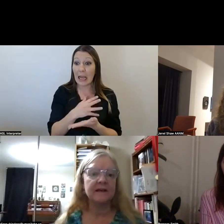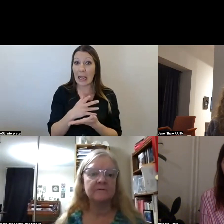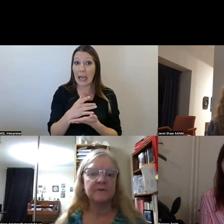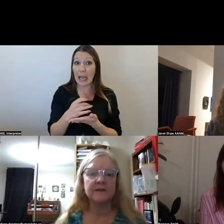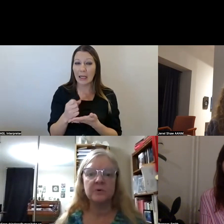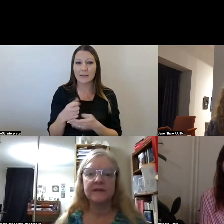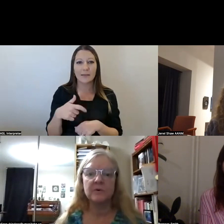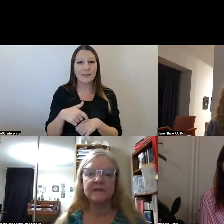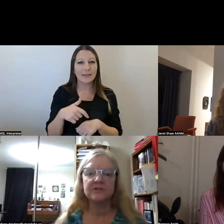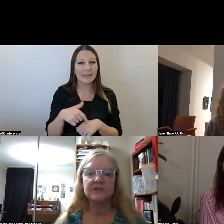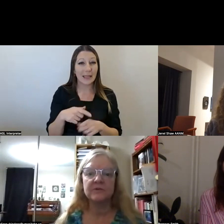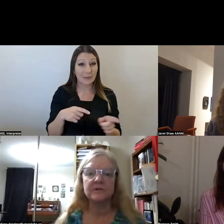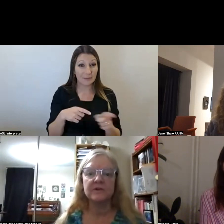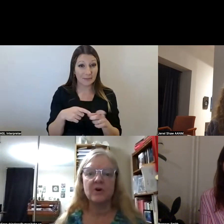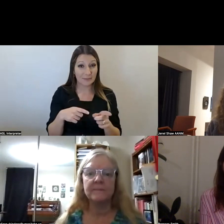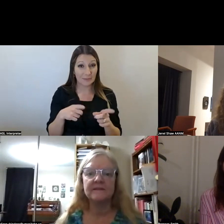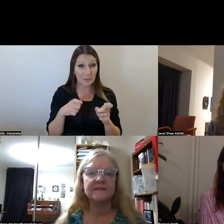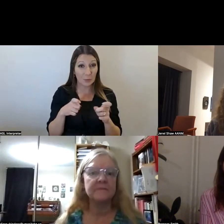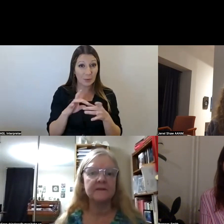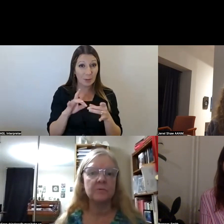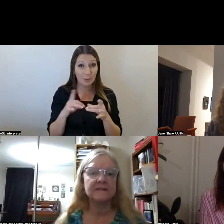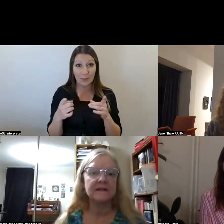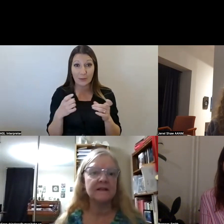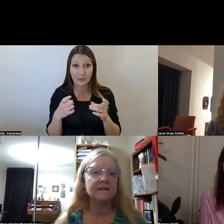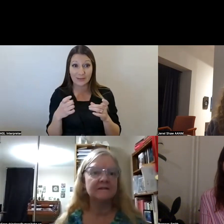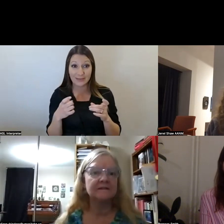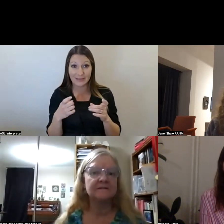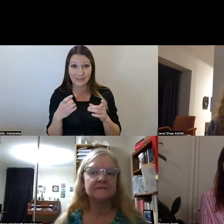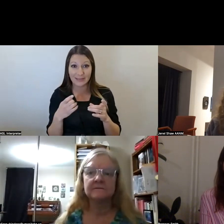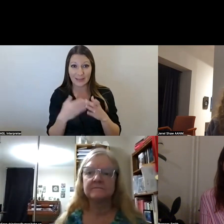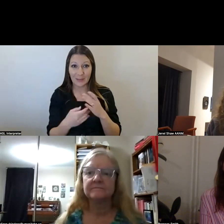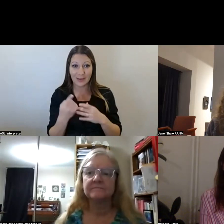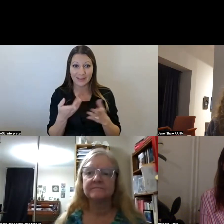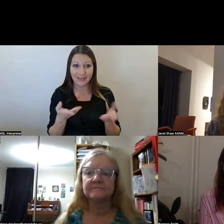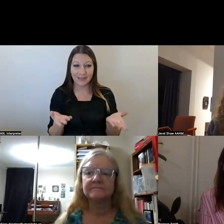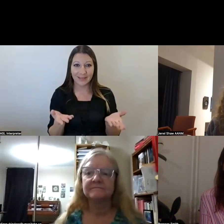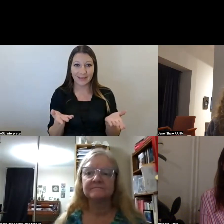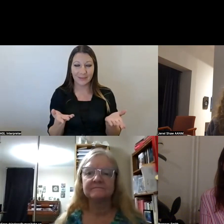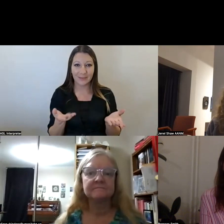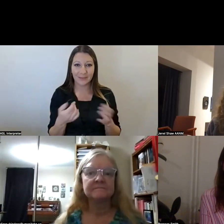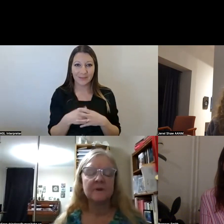anyone have a quick question or comment, something they want to say?